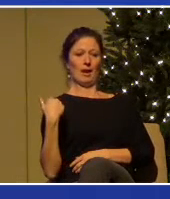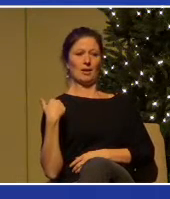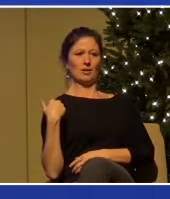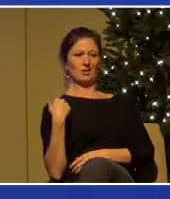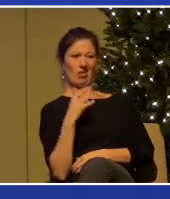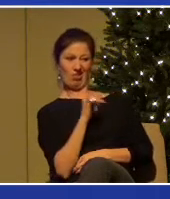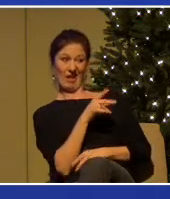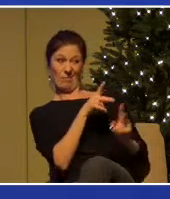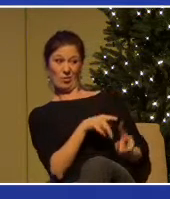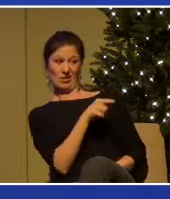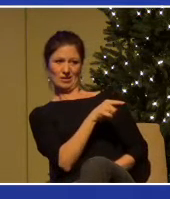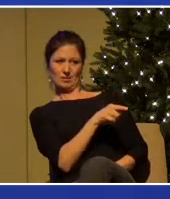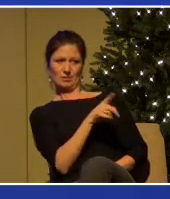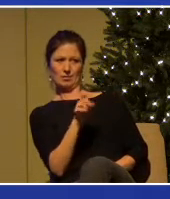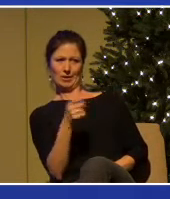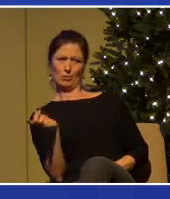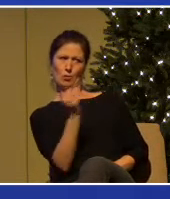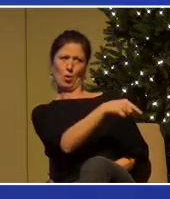talk to that person.